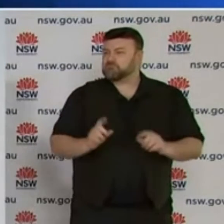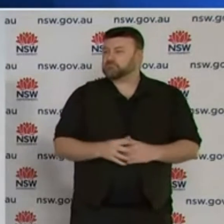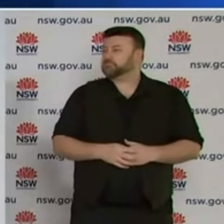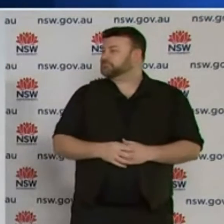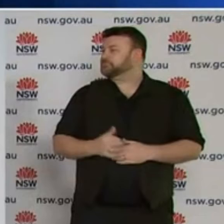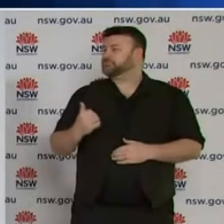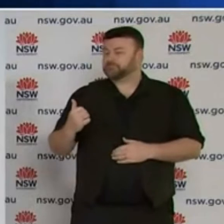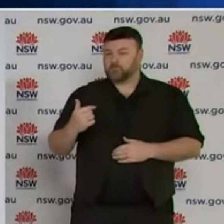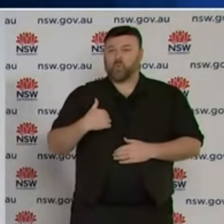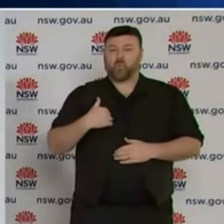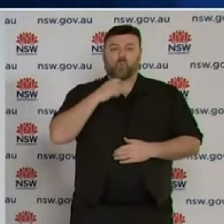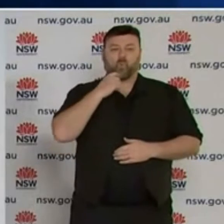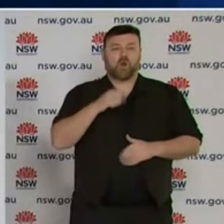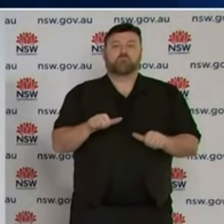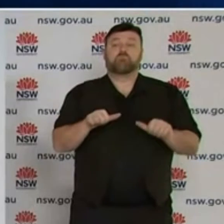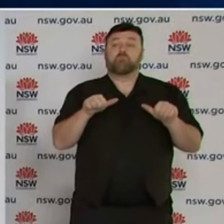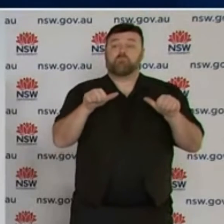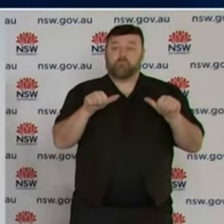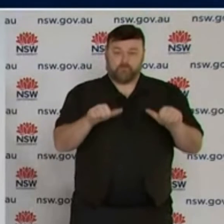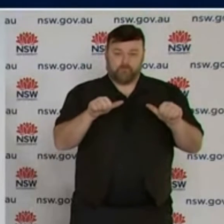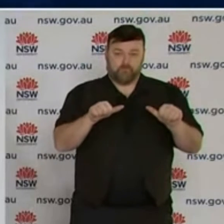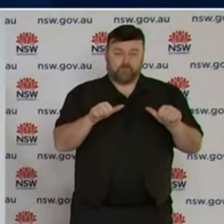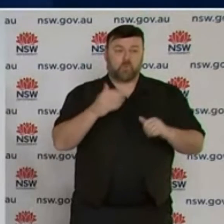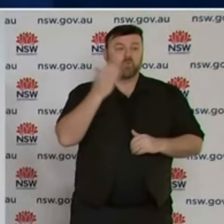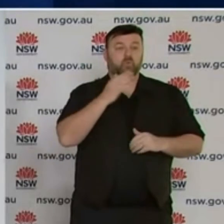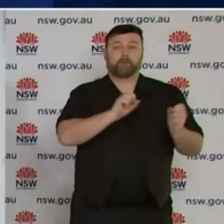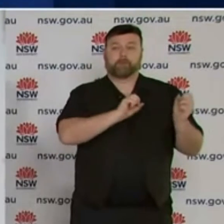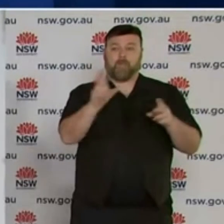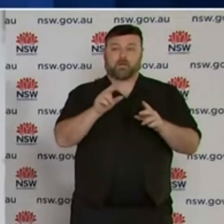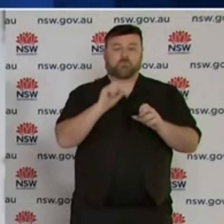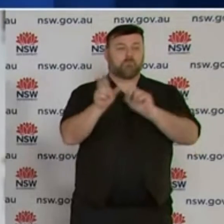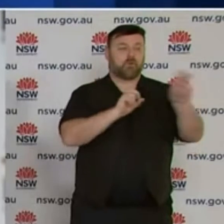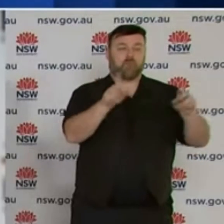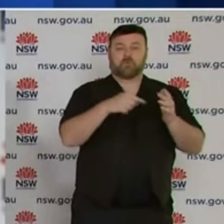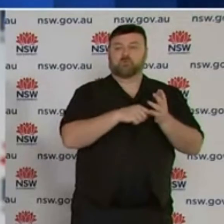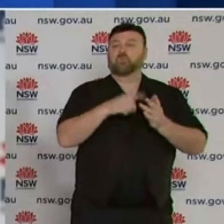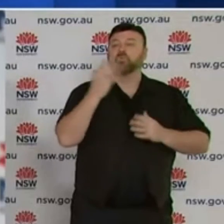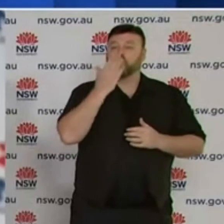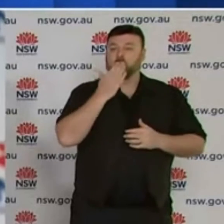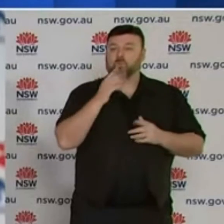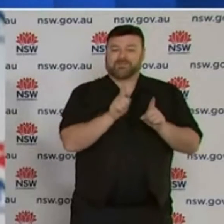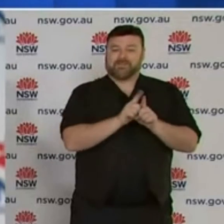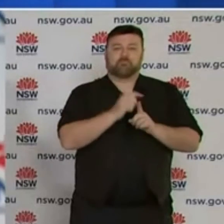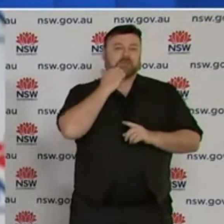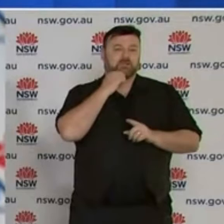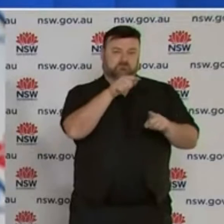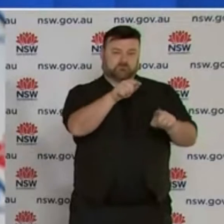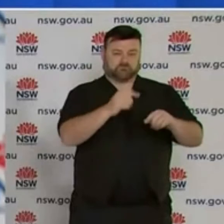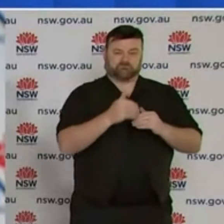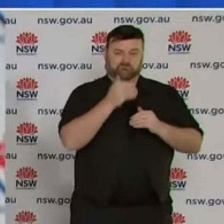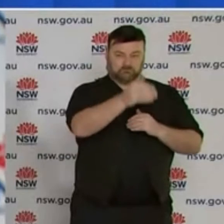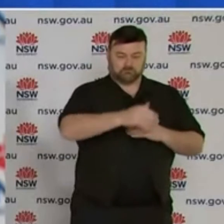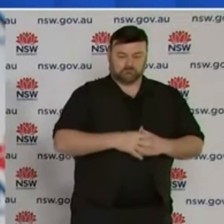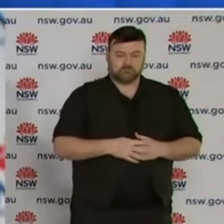we would provide certainty for school communities and always commence schools going back on that date, on the same date, as much as possible.